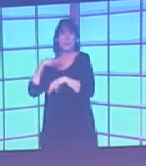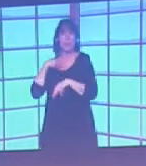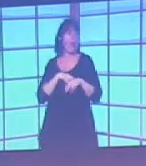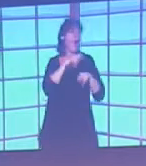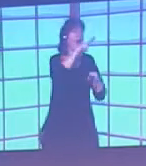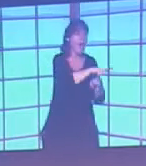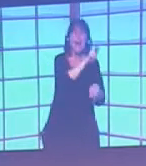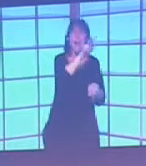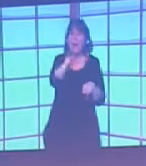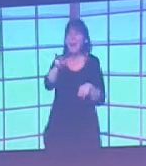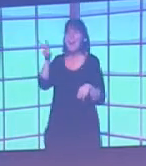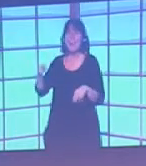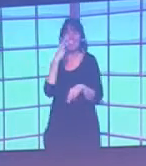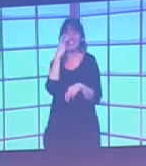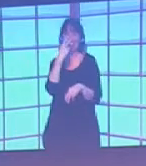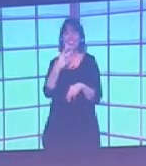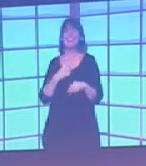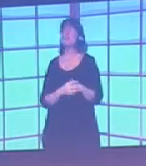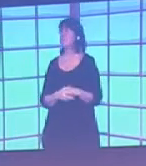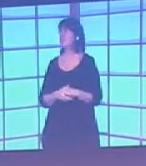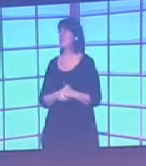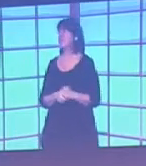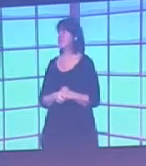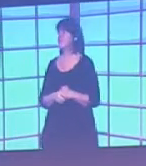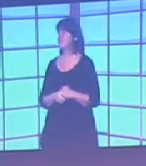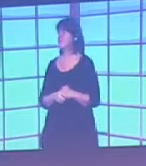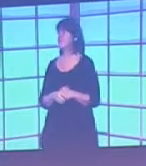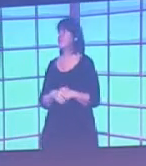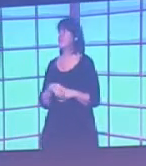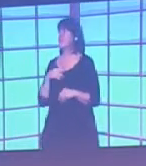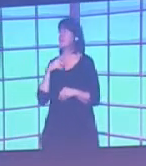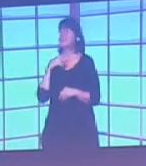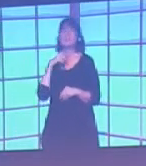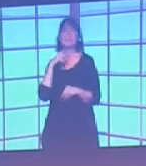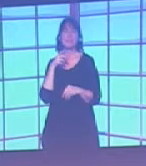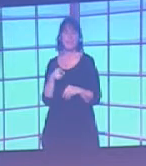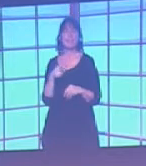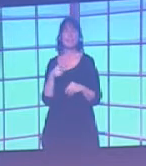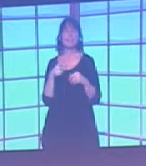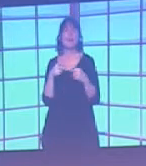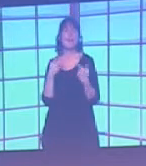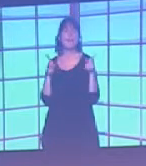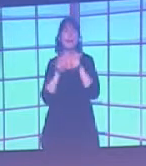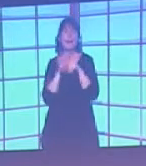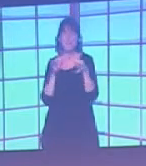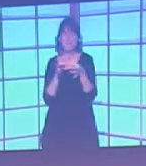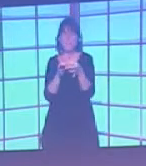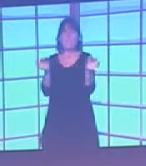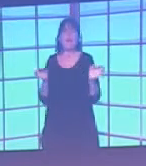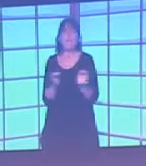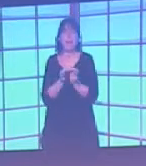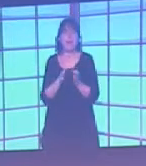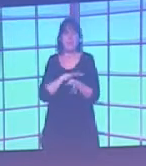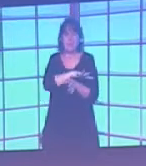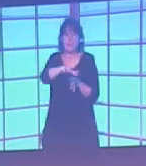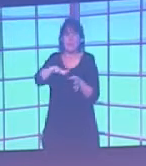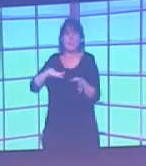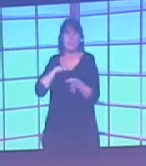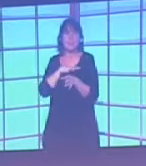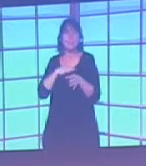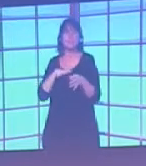what I found straight away, there was a family. And that family didn't matter whether you were